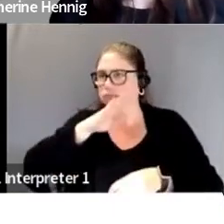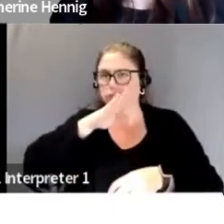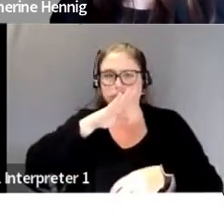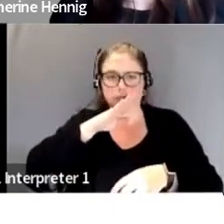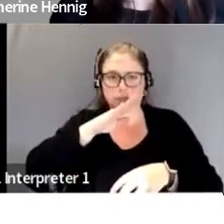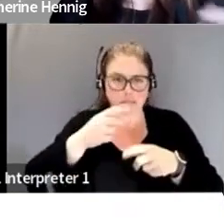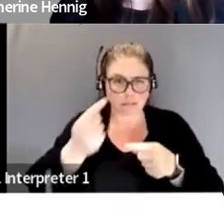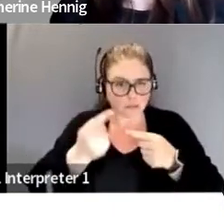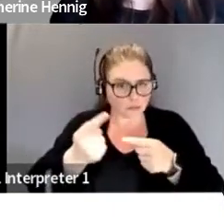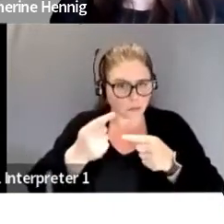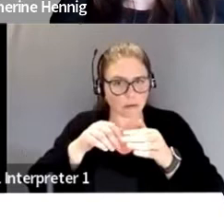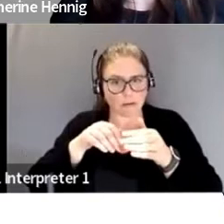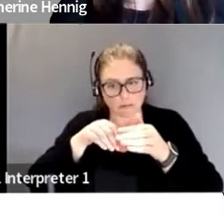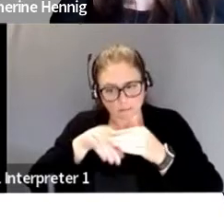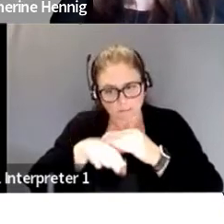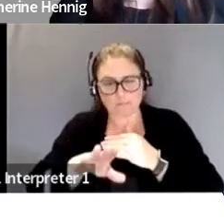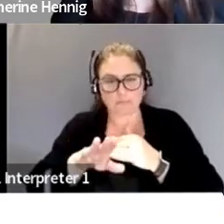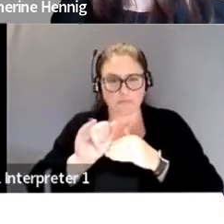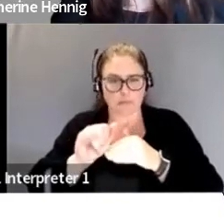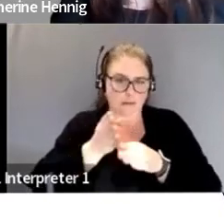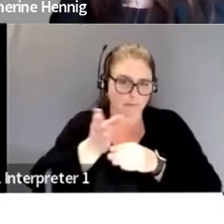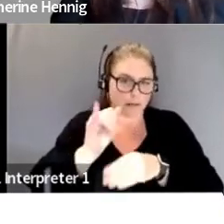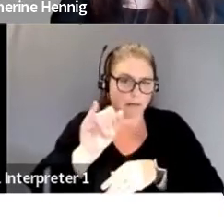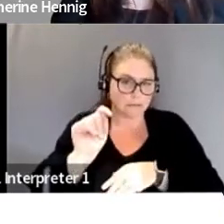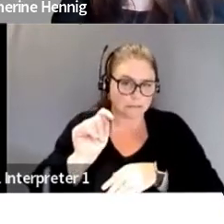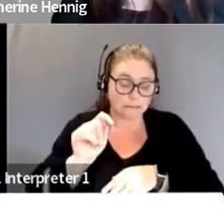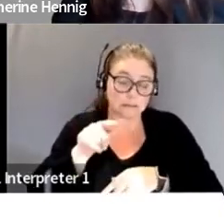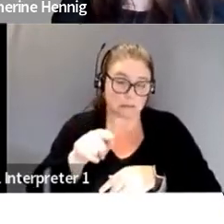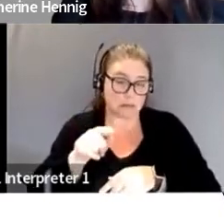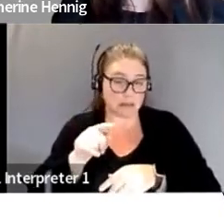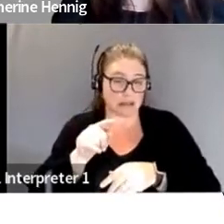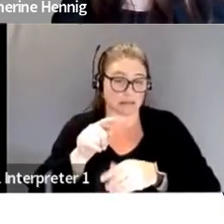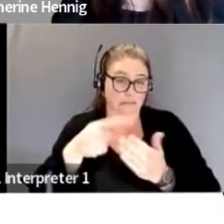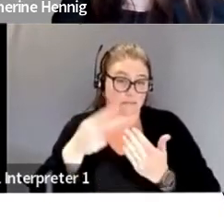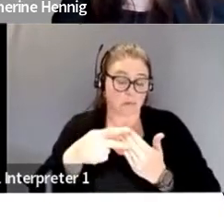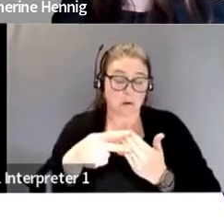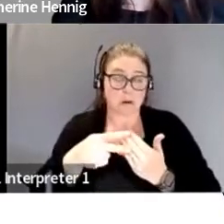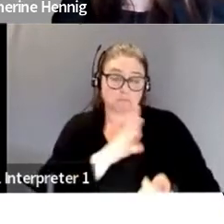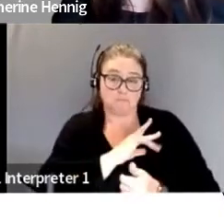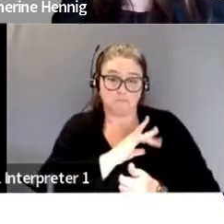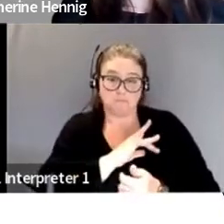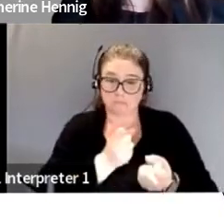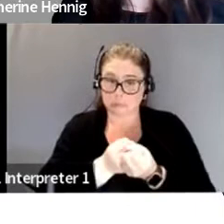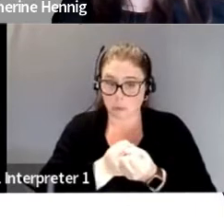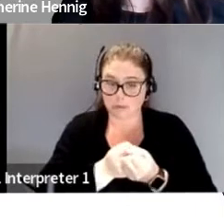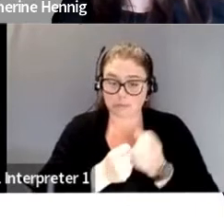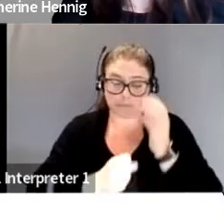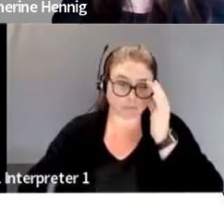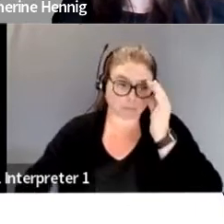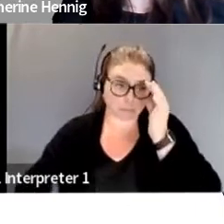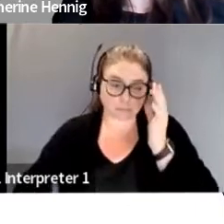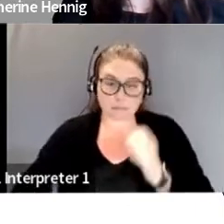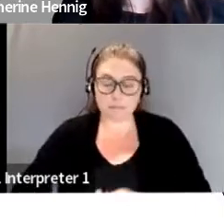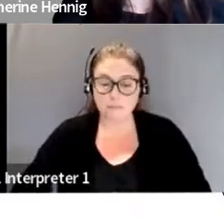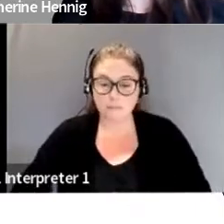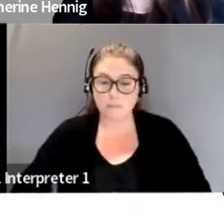like the fact that this supports both sides of the coin. So in terms of eligibility, it's also really straightforward, which is